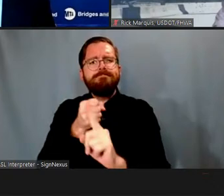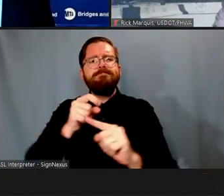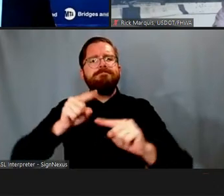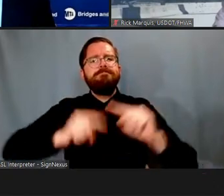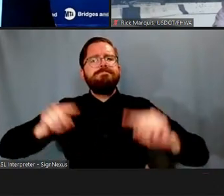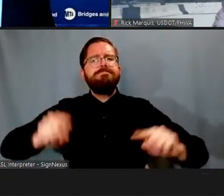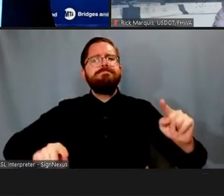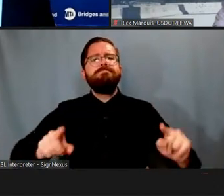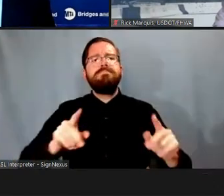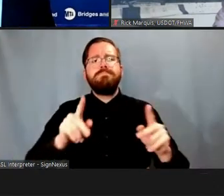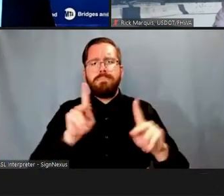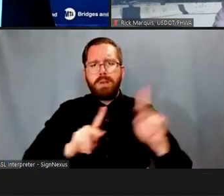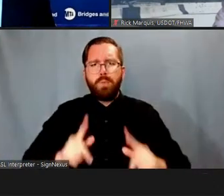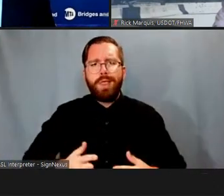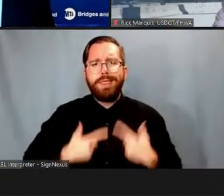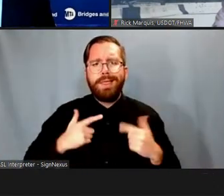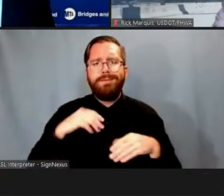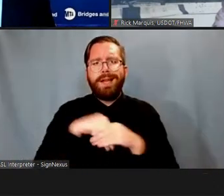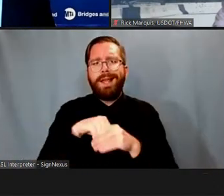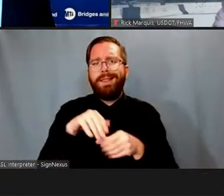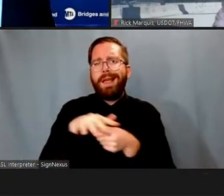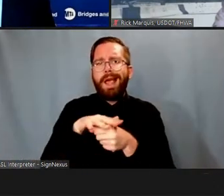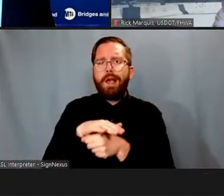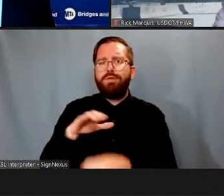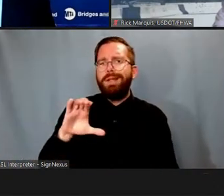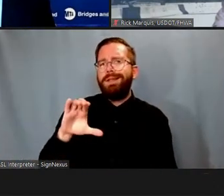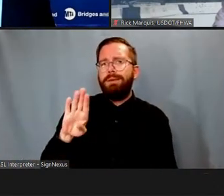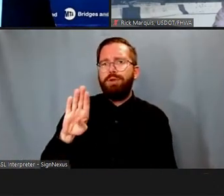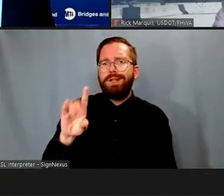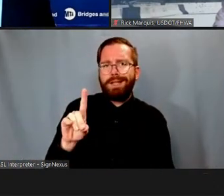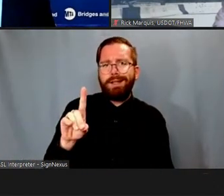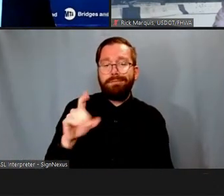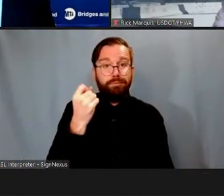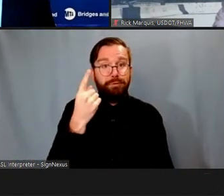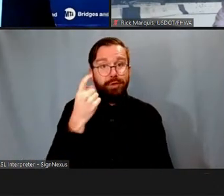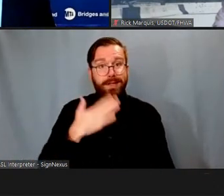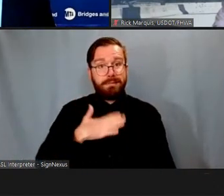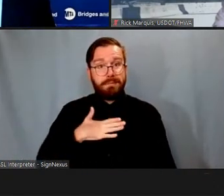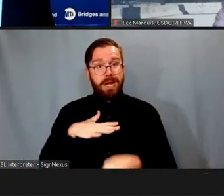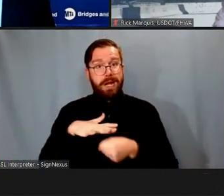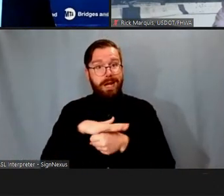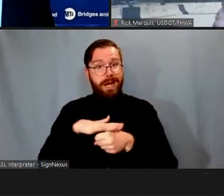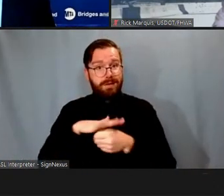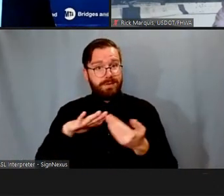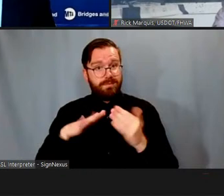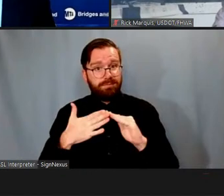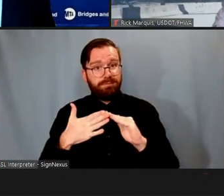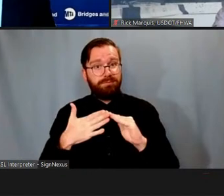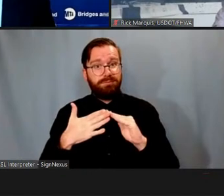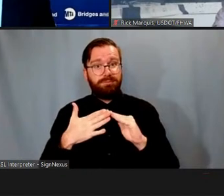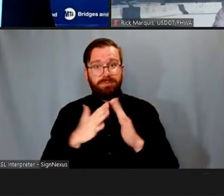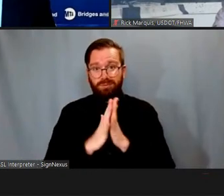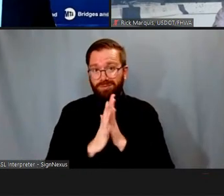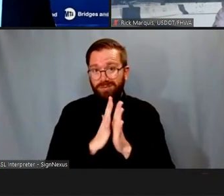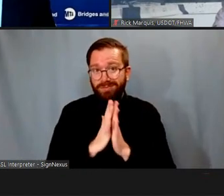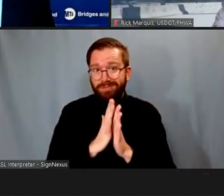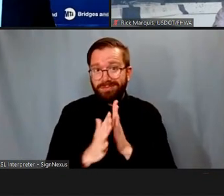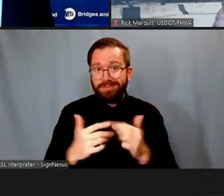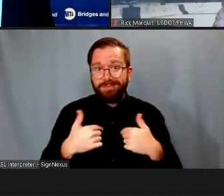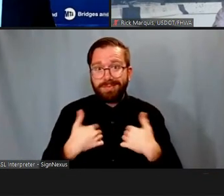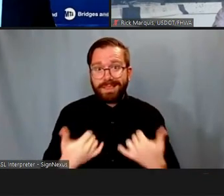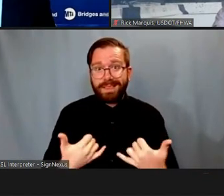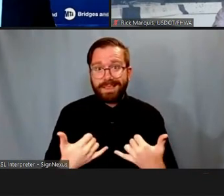congestion is not the problem of my neighborhood it's not the problem of people who live and reside and have